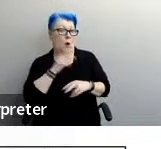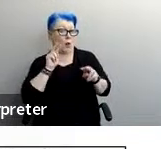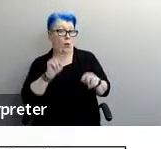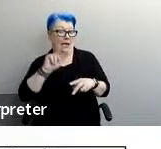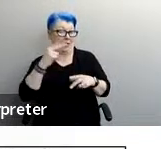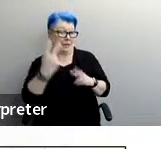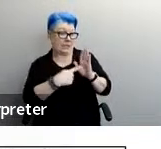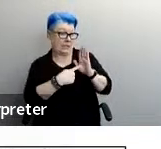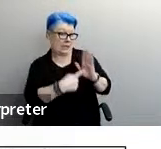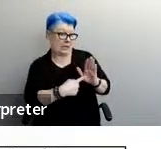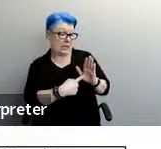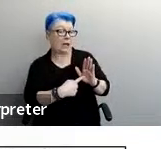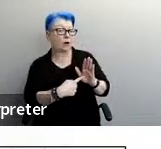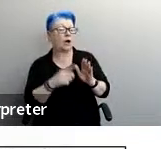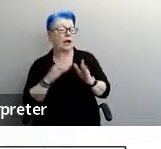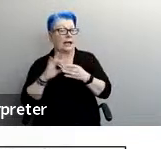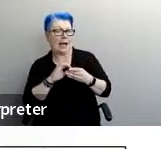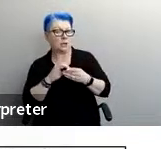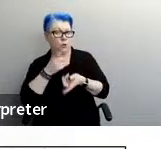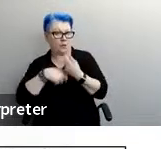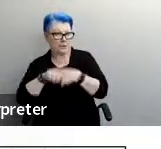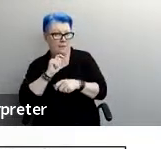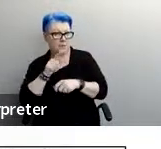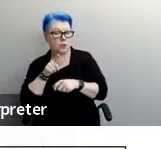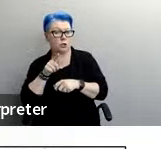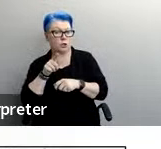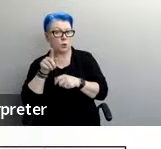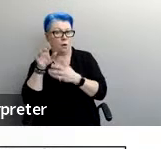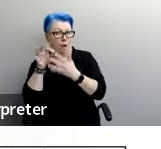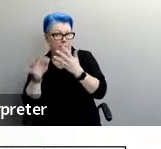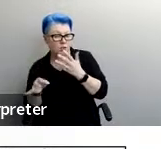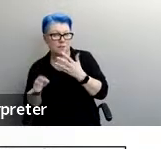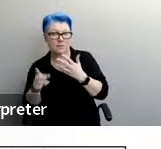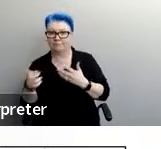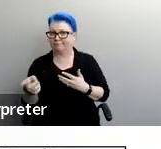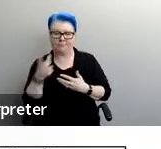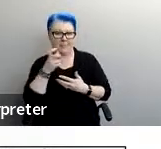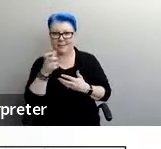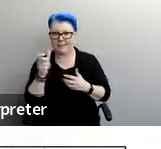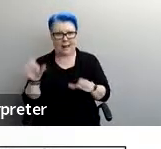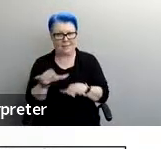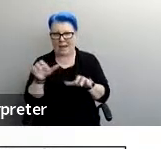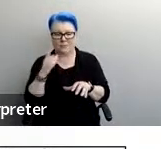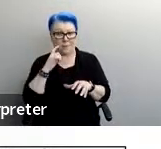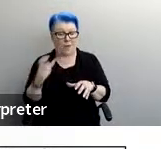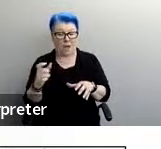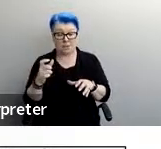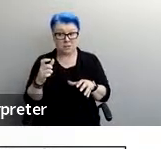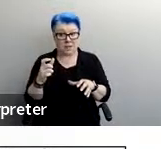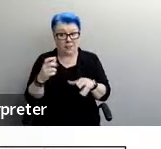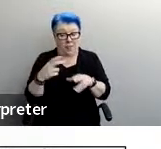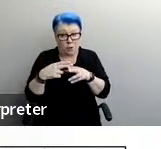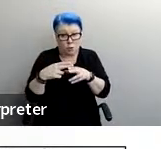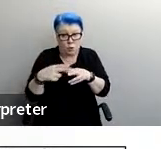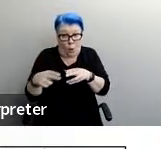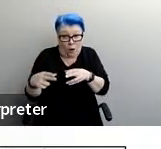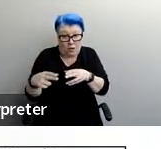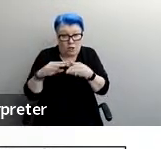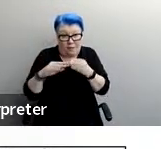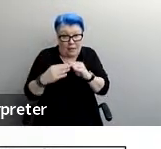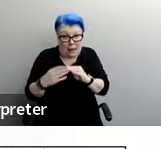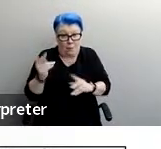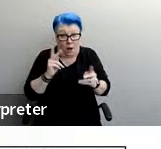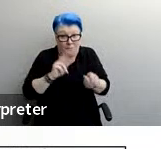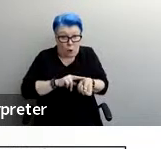the substitute pool is inactive, simply because with the shortages in our nursing pool, or in our permanent